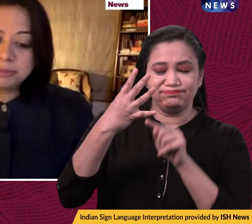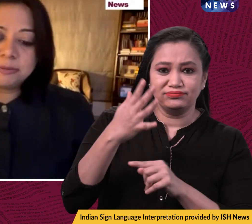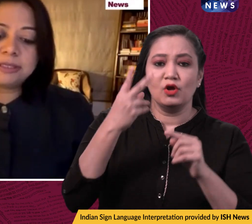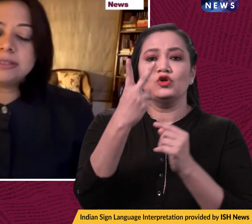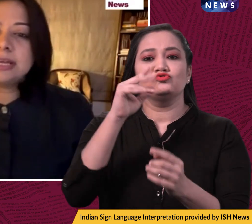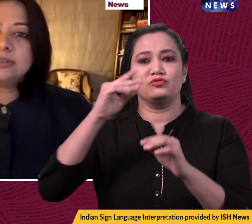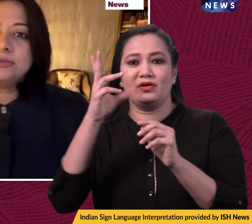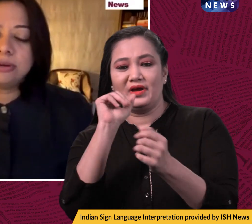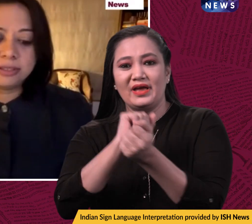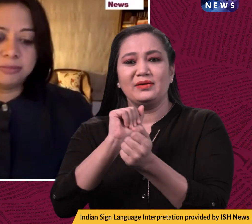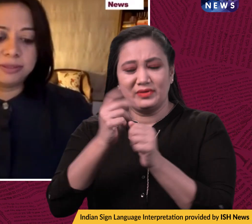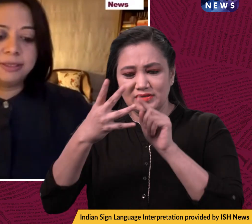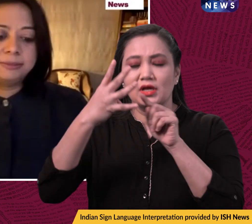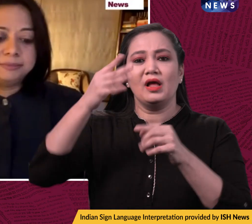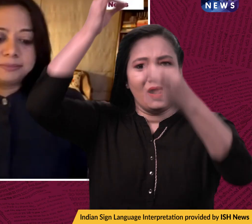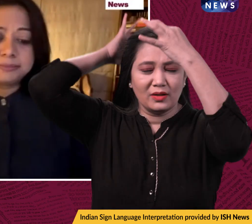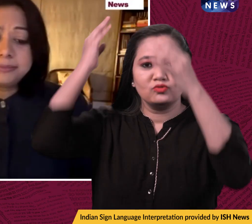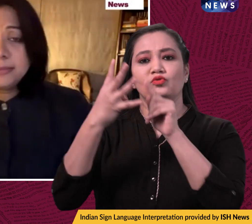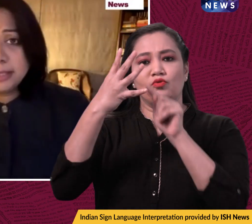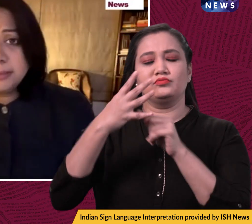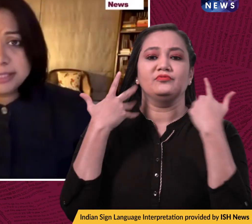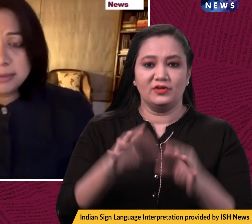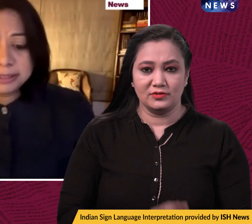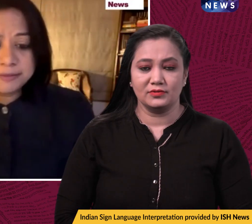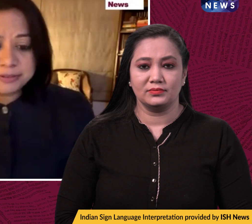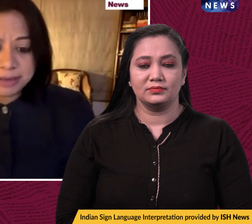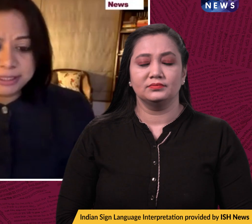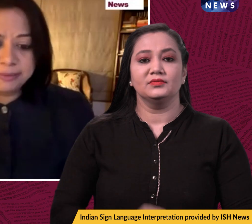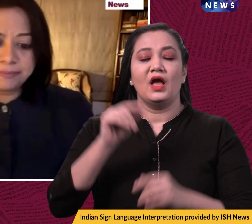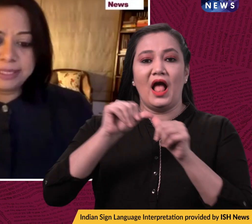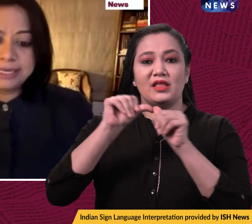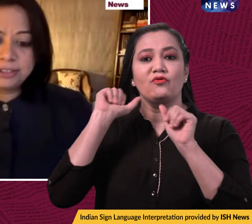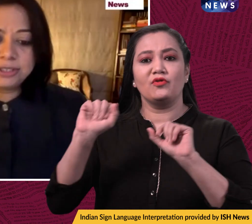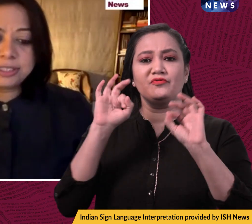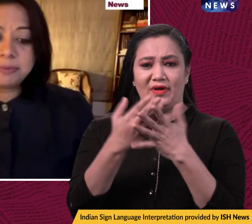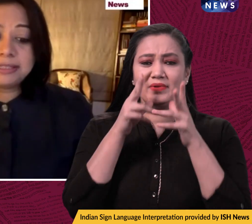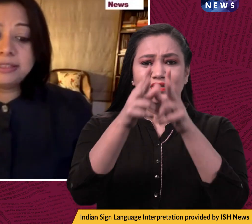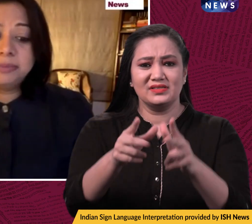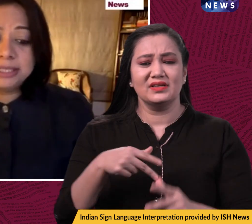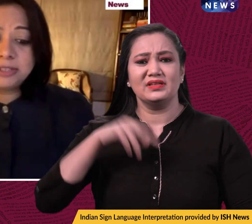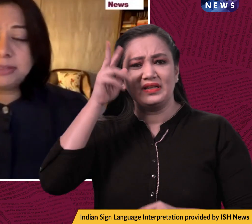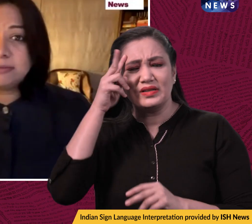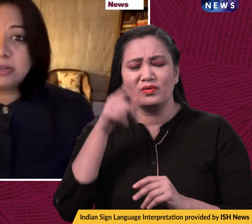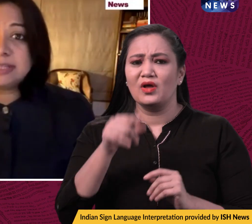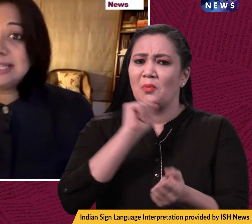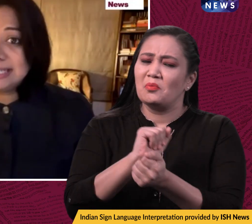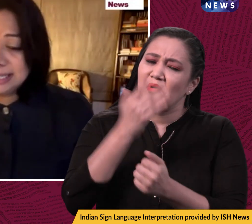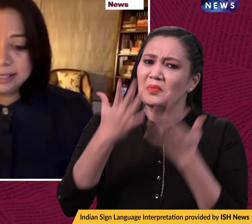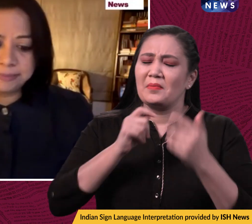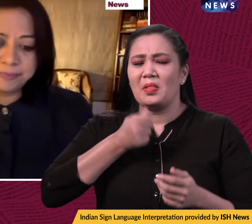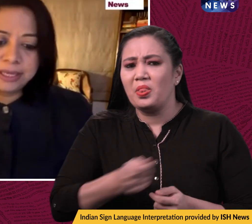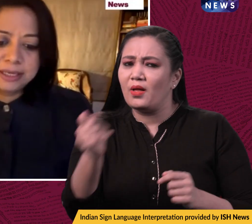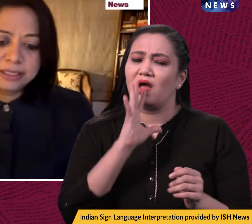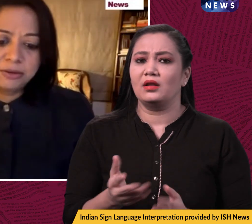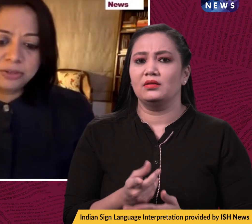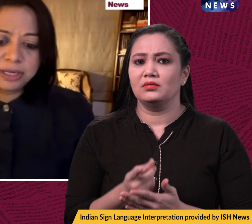2 sub-inspectors and 2 constables. In the meantime, Altaf's family allege and suspect that the police were involved in killing